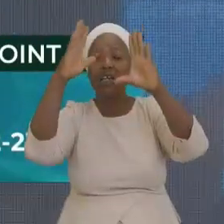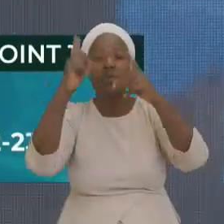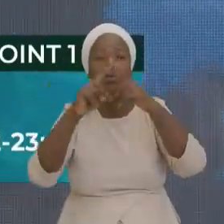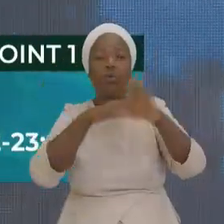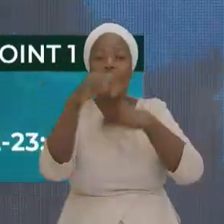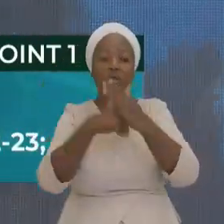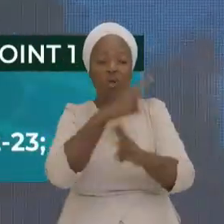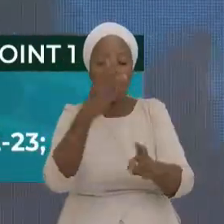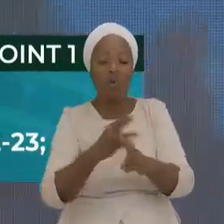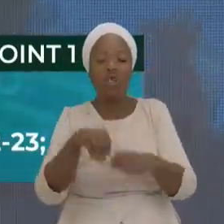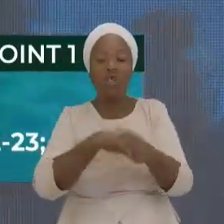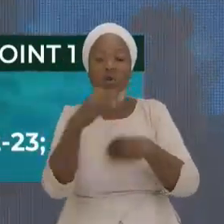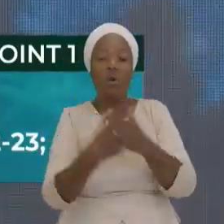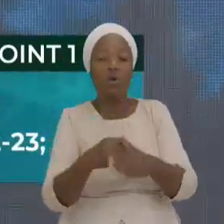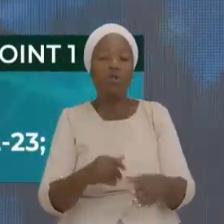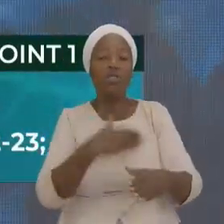generations.